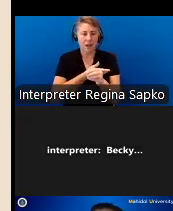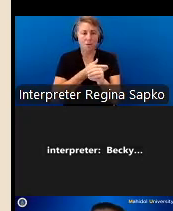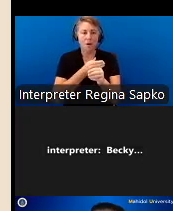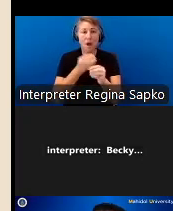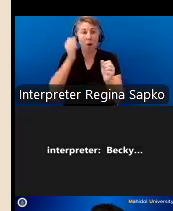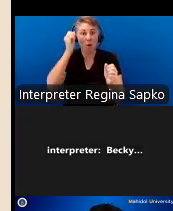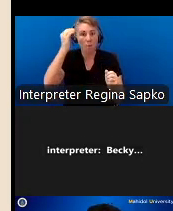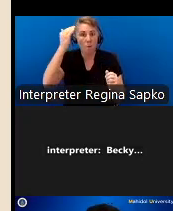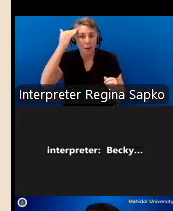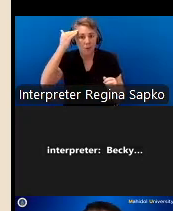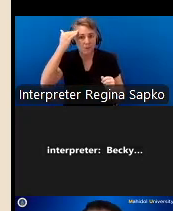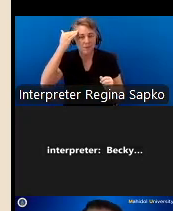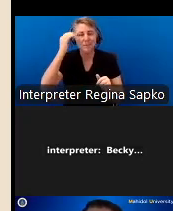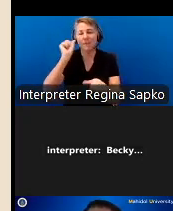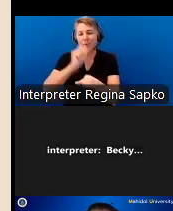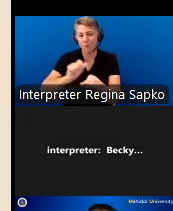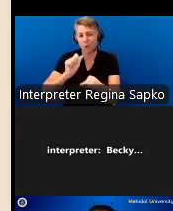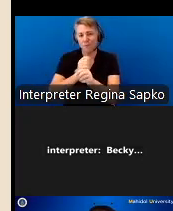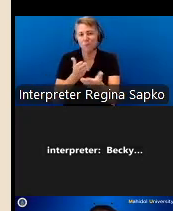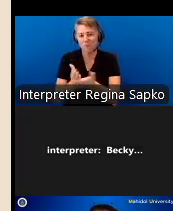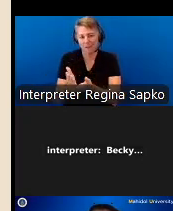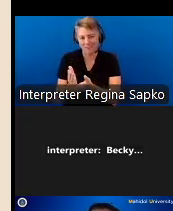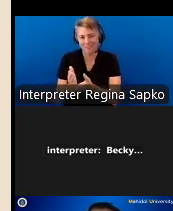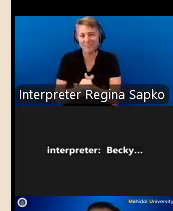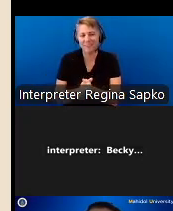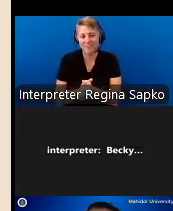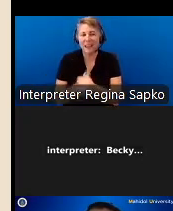okay, and work advocacy right,